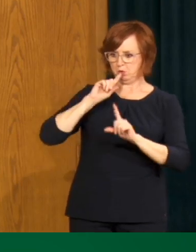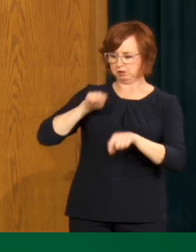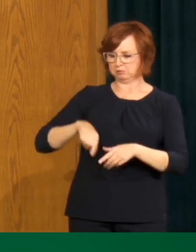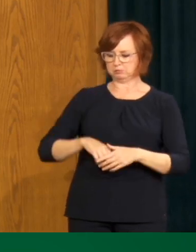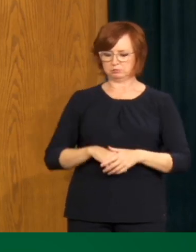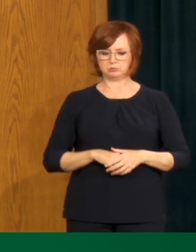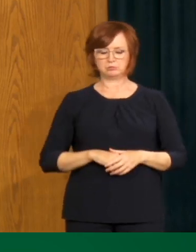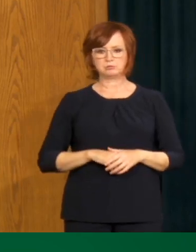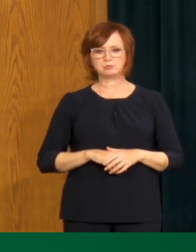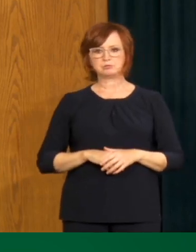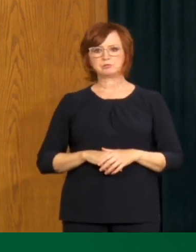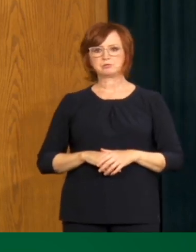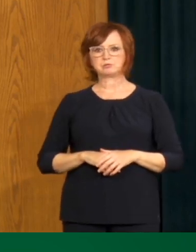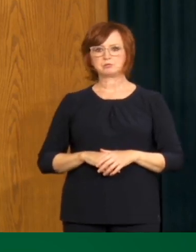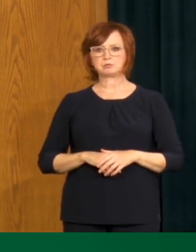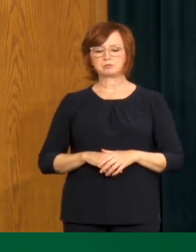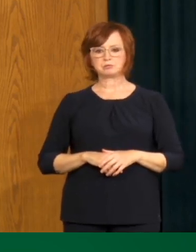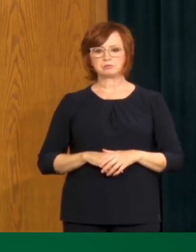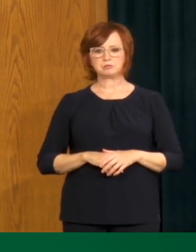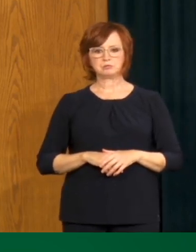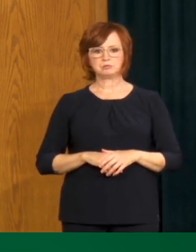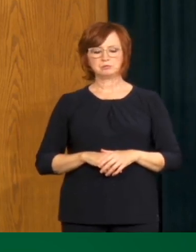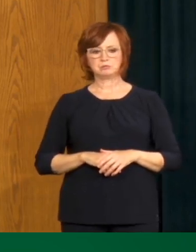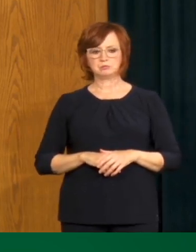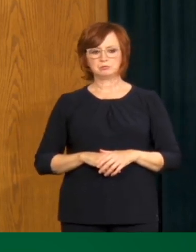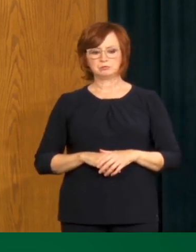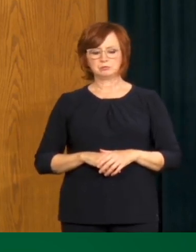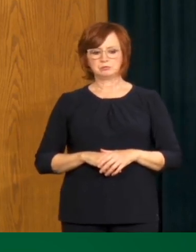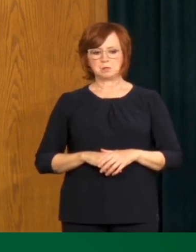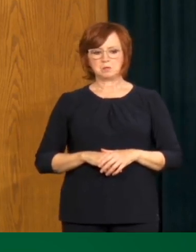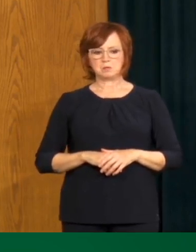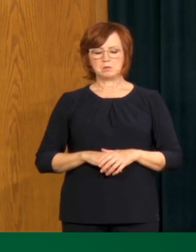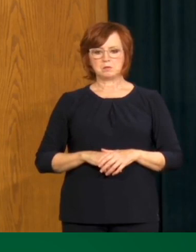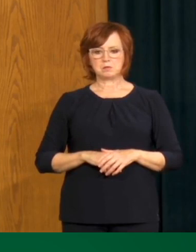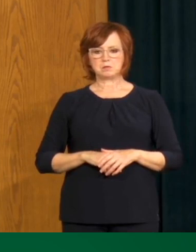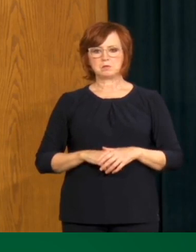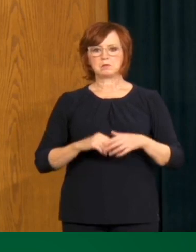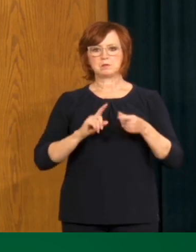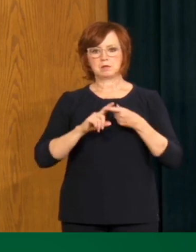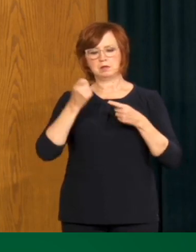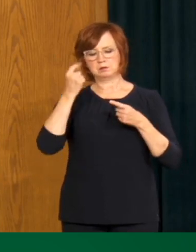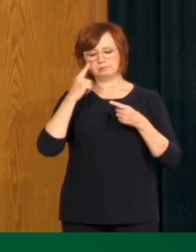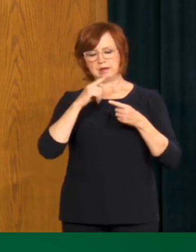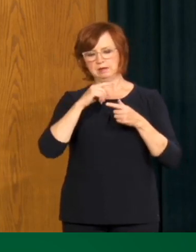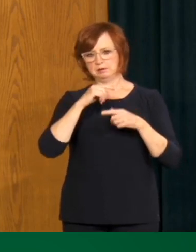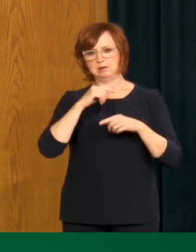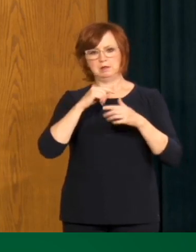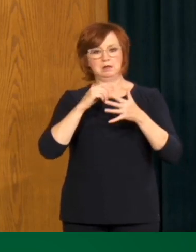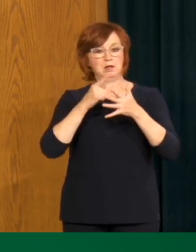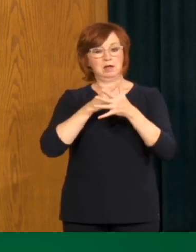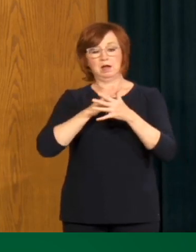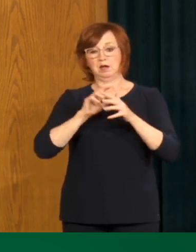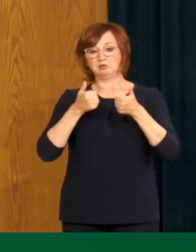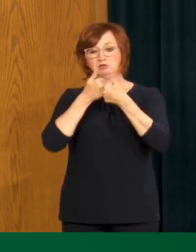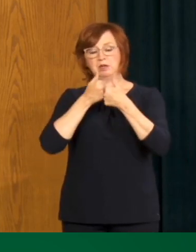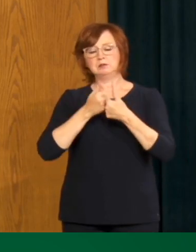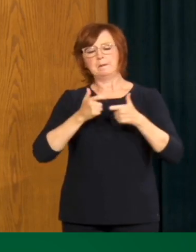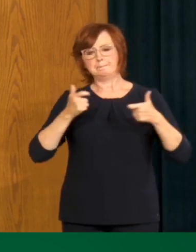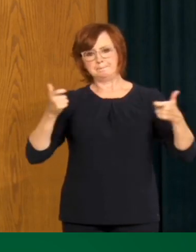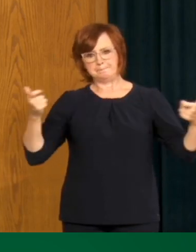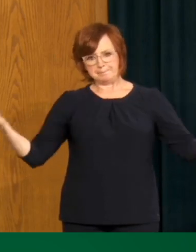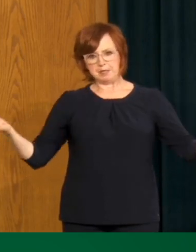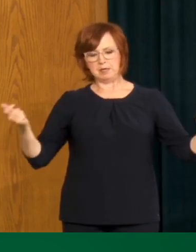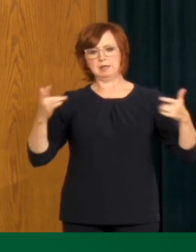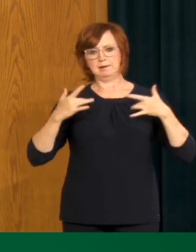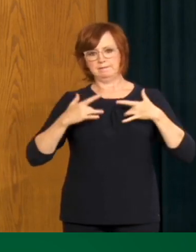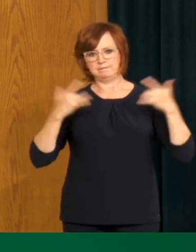just a very brief comment around, large public gatherings are a challenge. In saying that, we feel that there